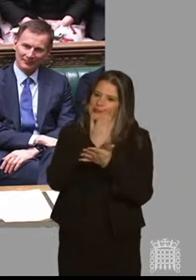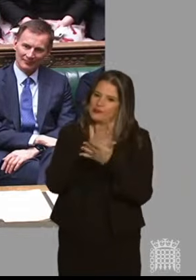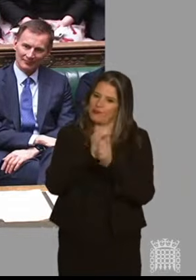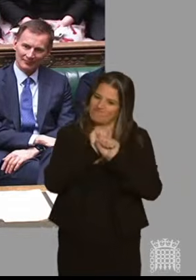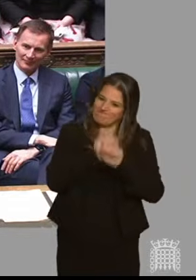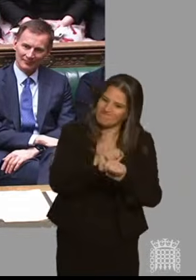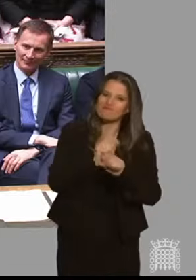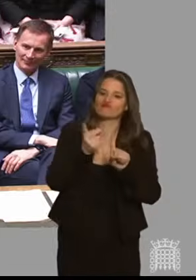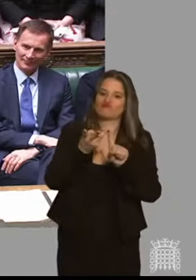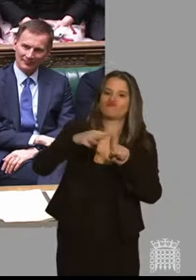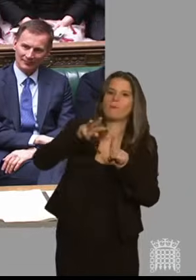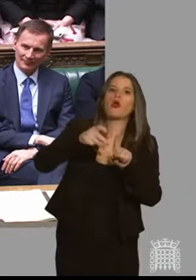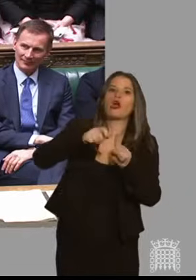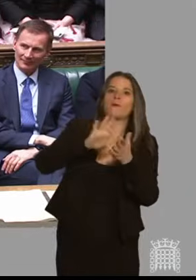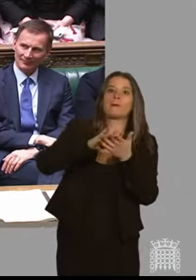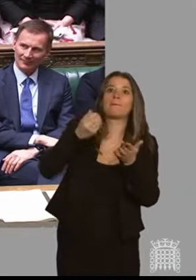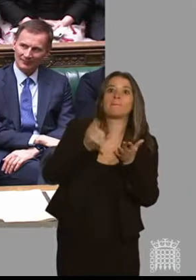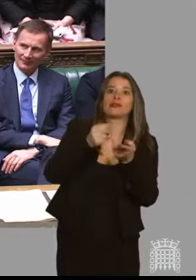from him